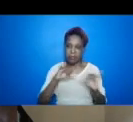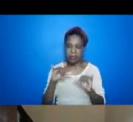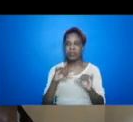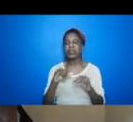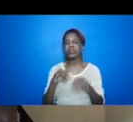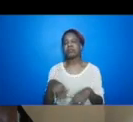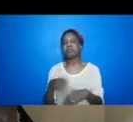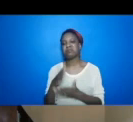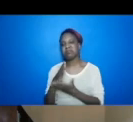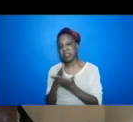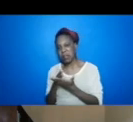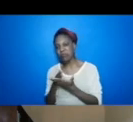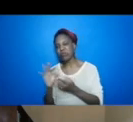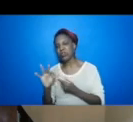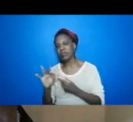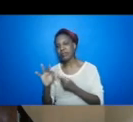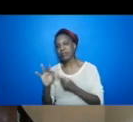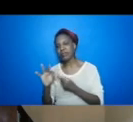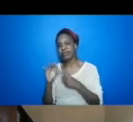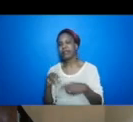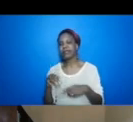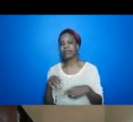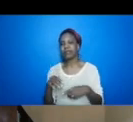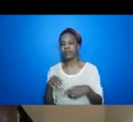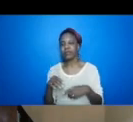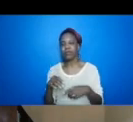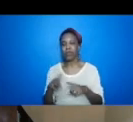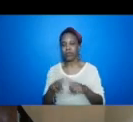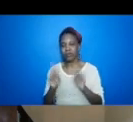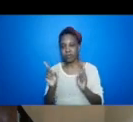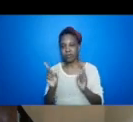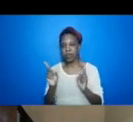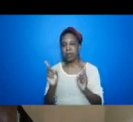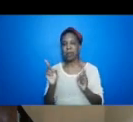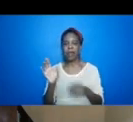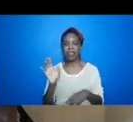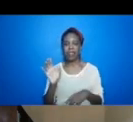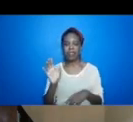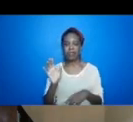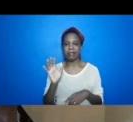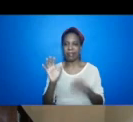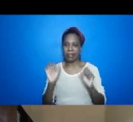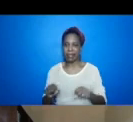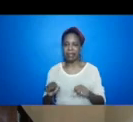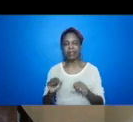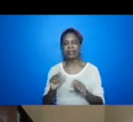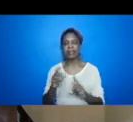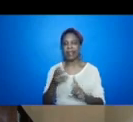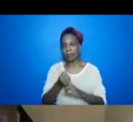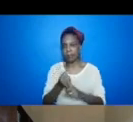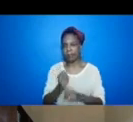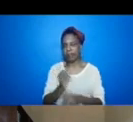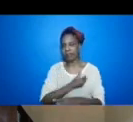those narratives shape how we think about life, how we think about the decisions, the relationships that we make. So